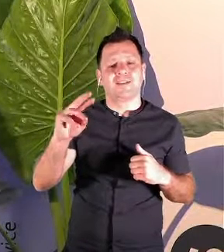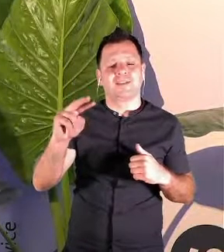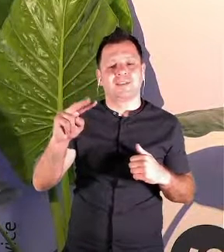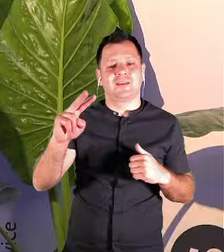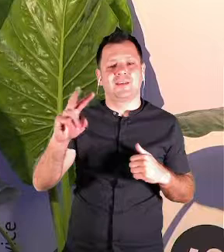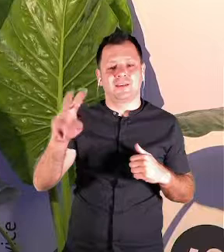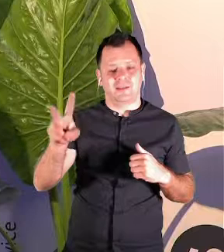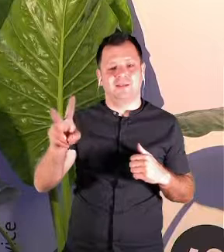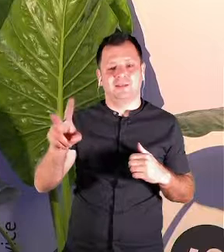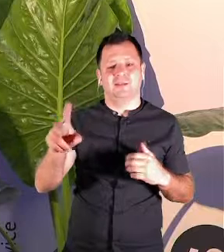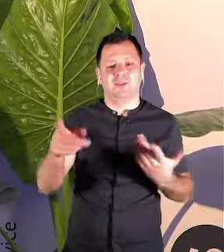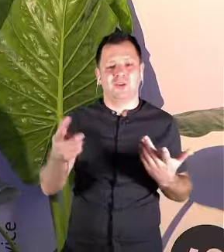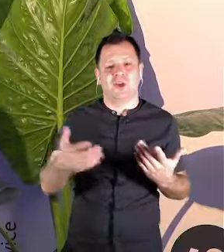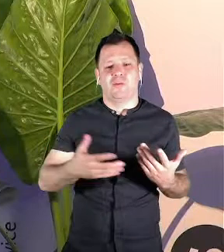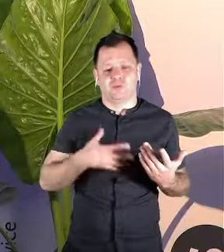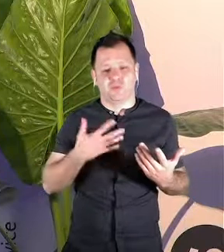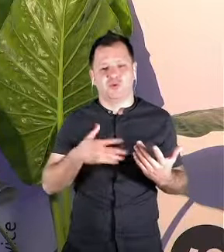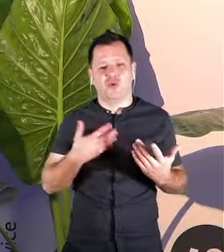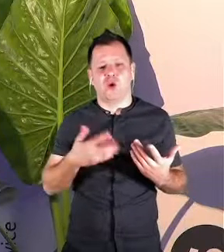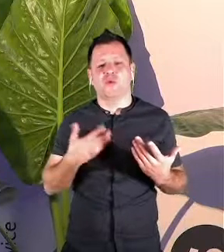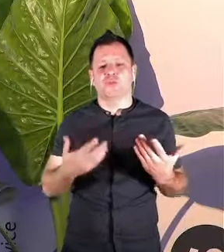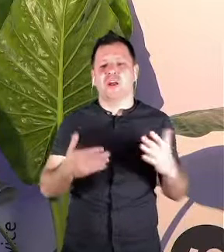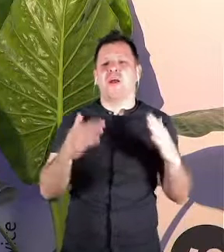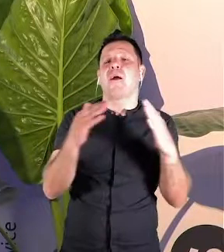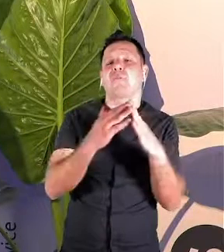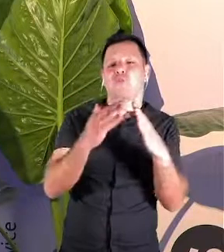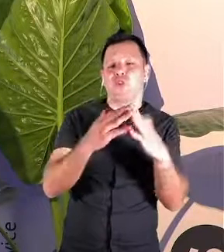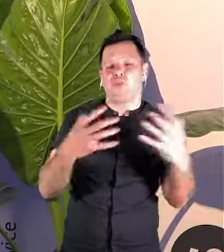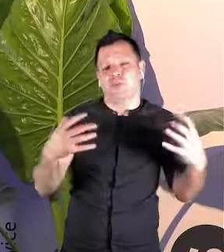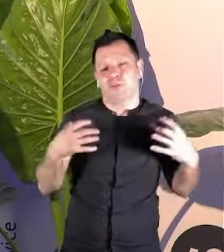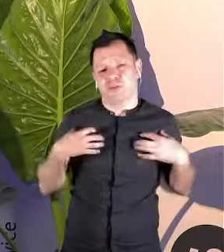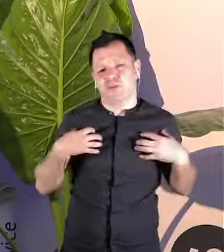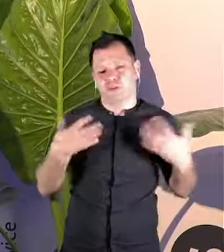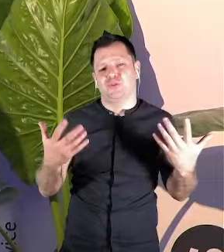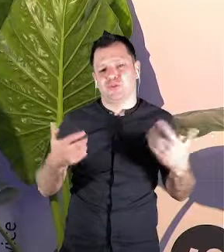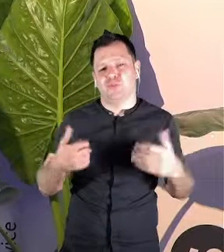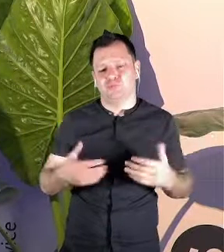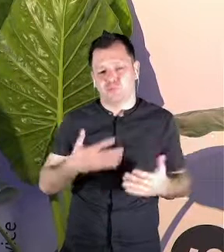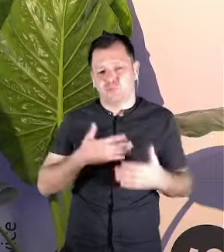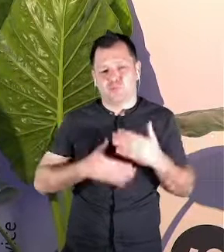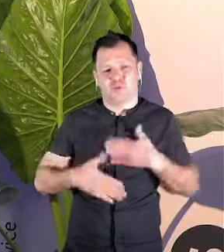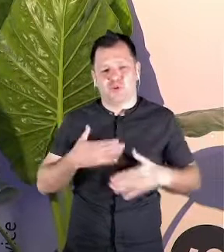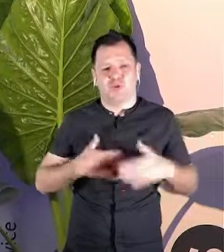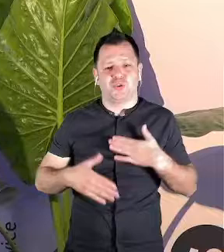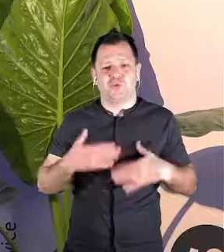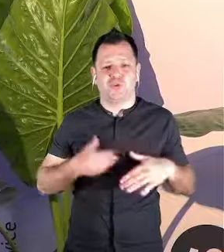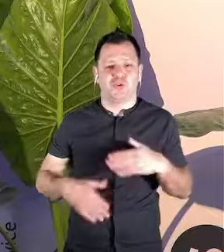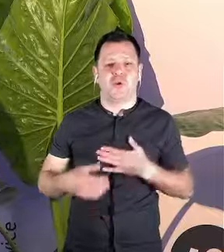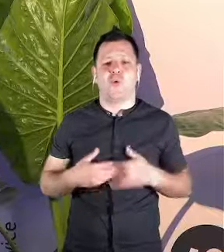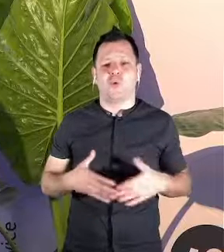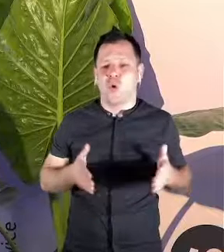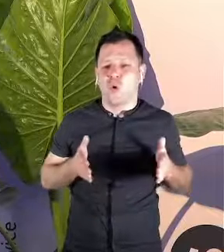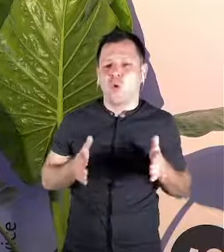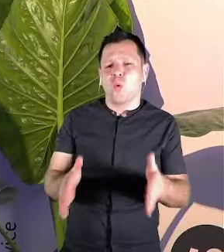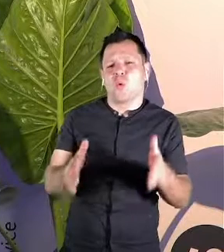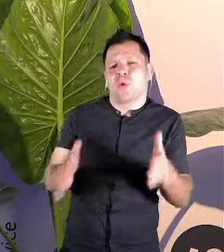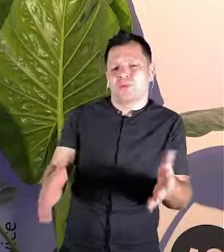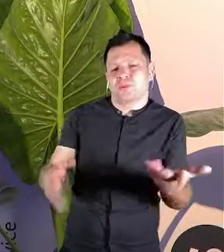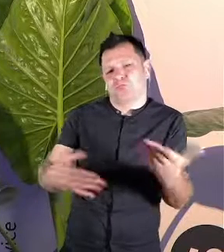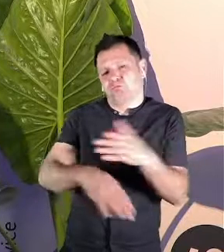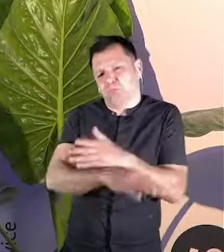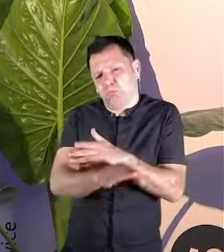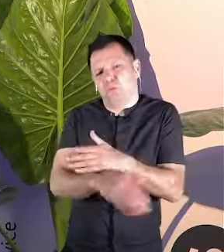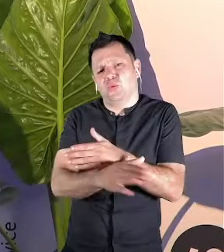outdoors. And that's why I also felt sometimes that streets are quite empty. And I was wondering if